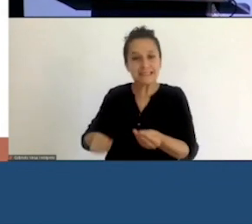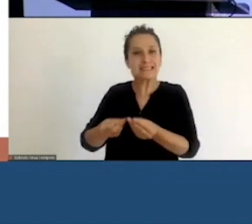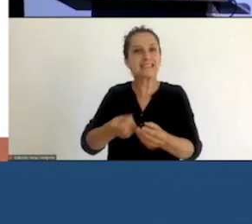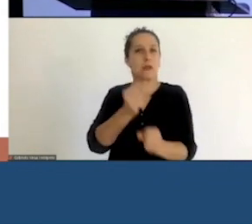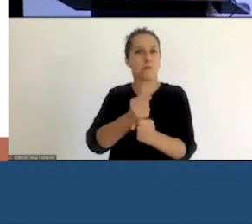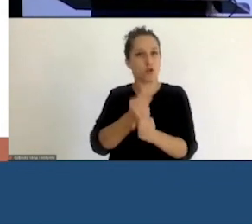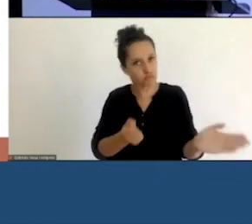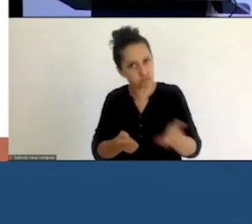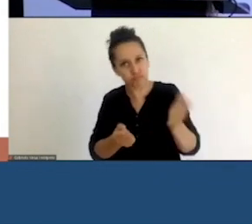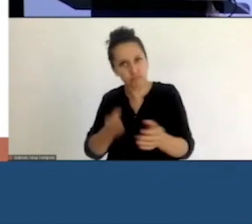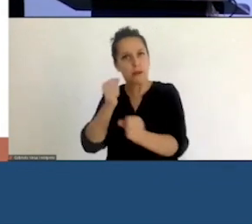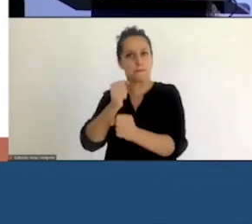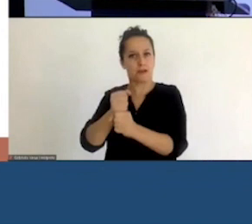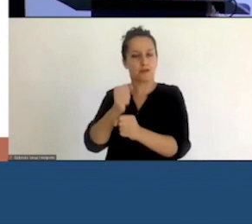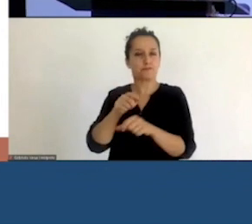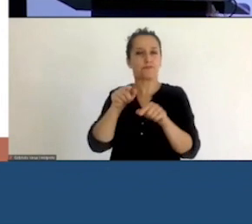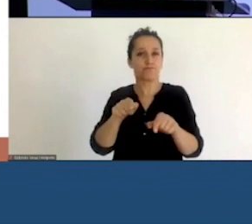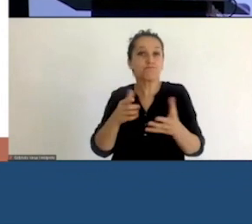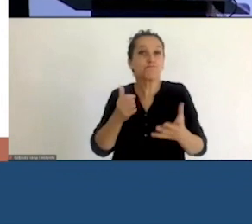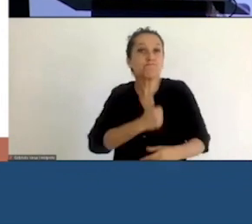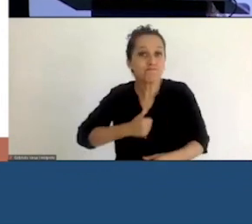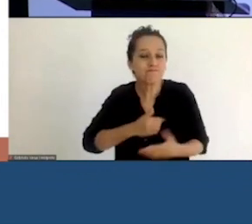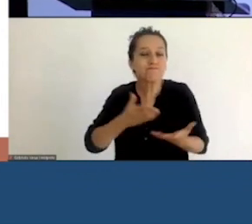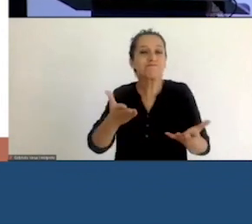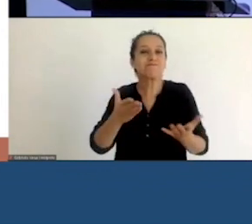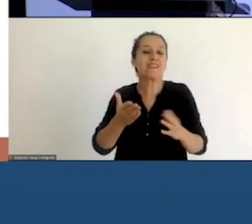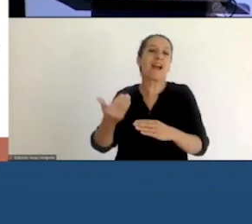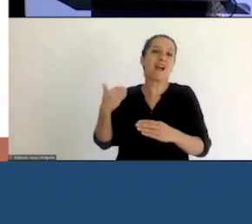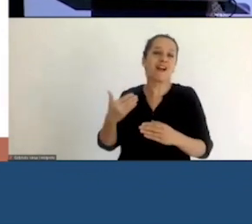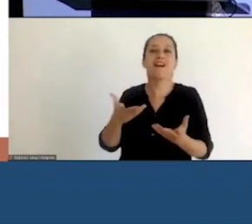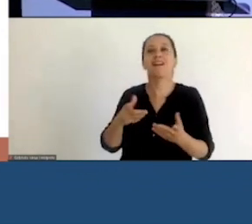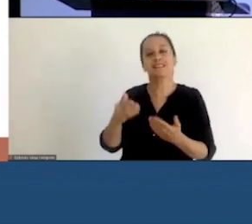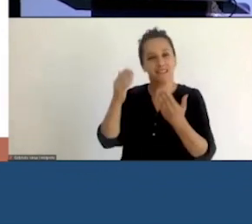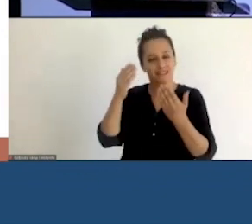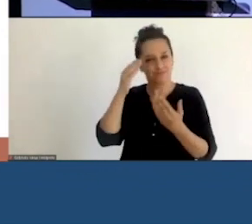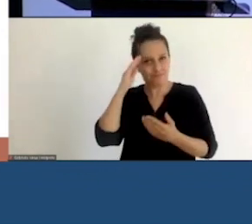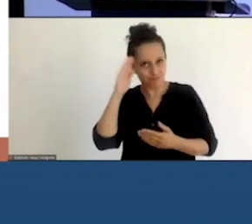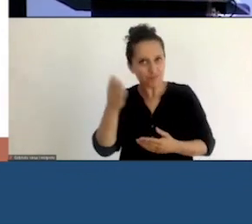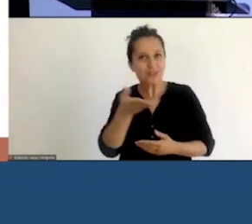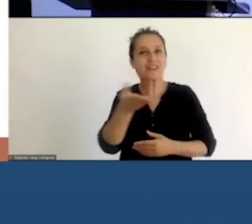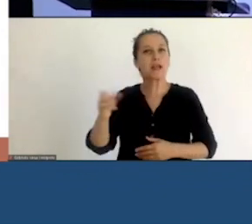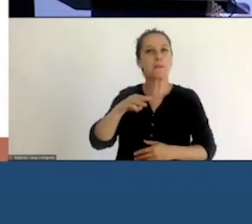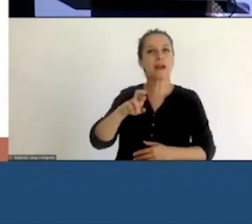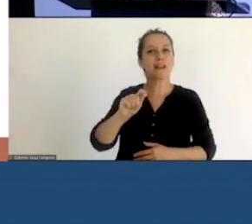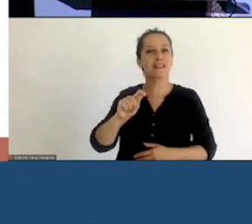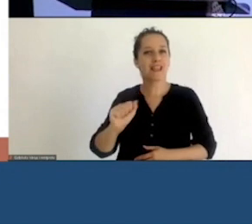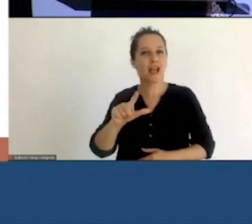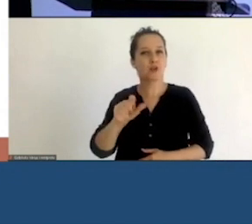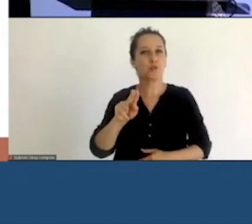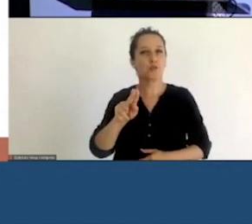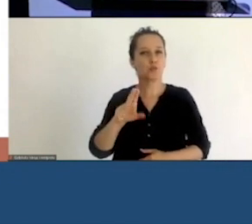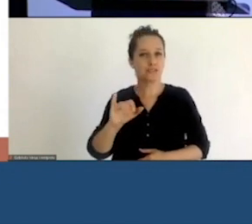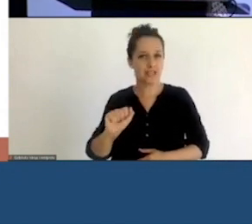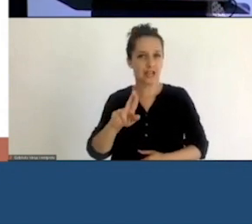to deal with inflation. And I wanted to also say hello to our dear friend Marta Lucia Ramirez. We were speaking